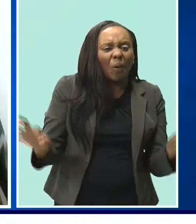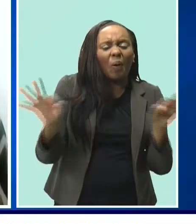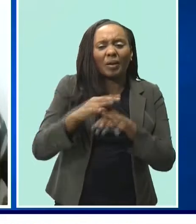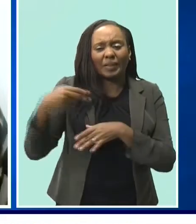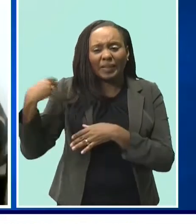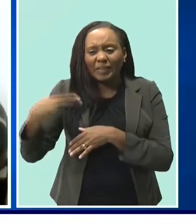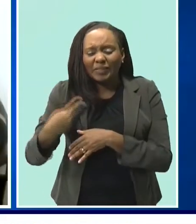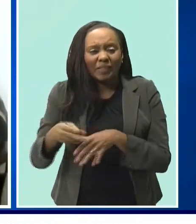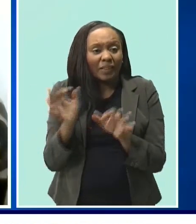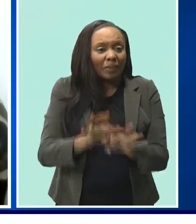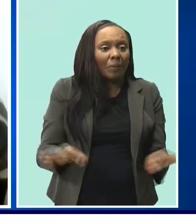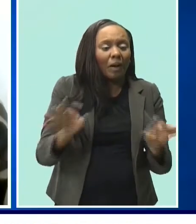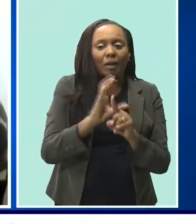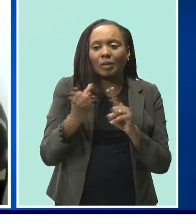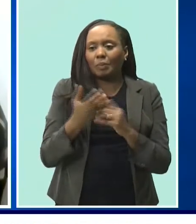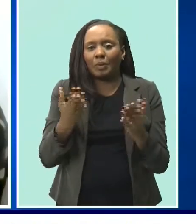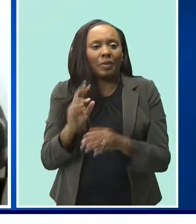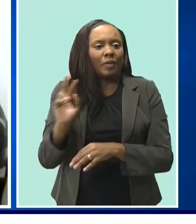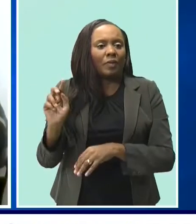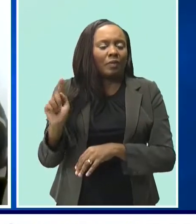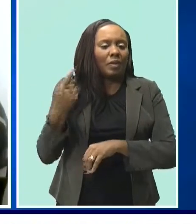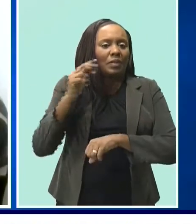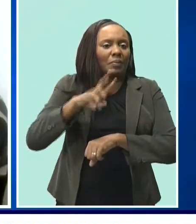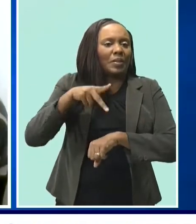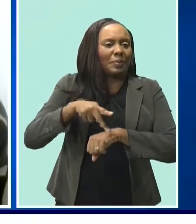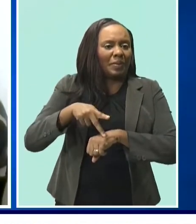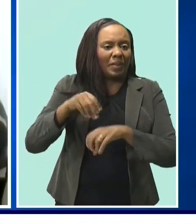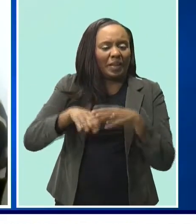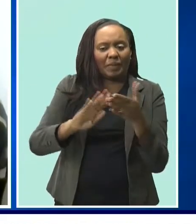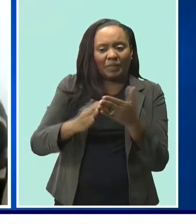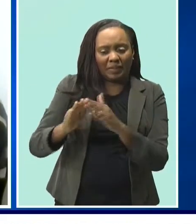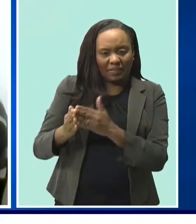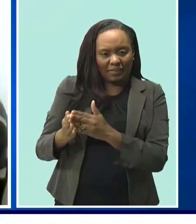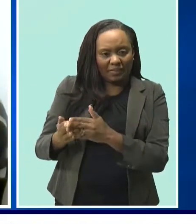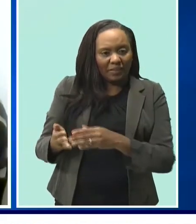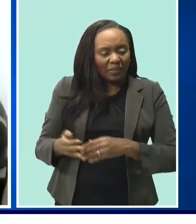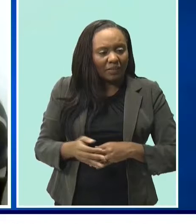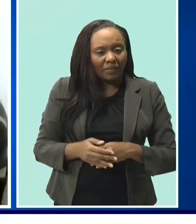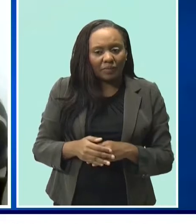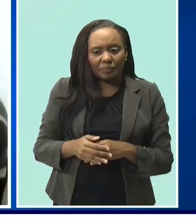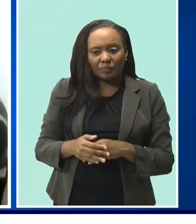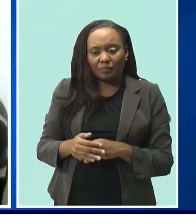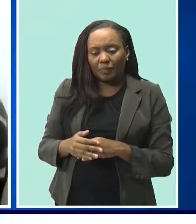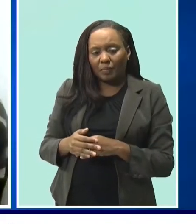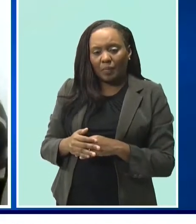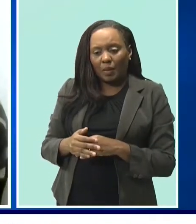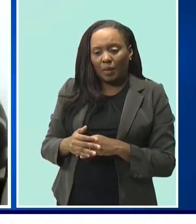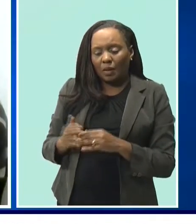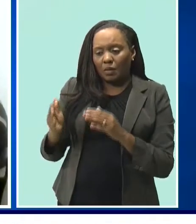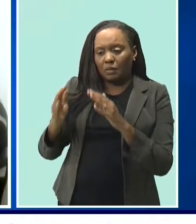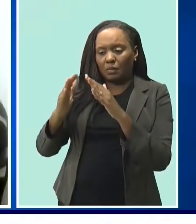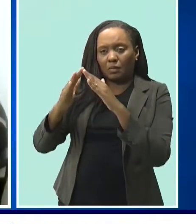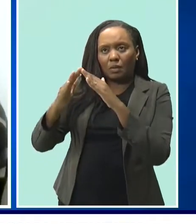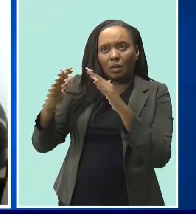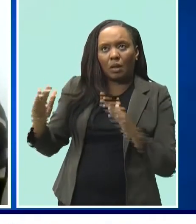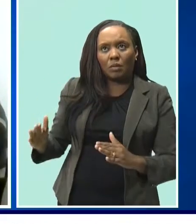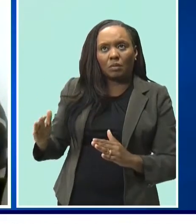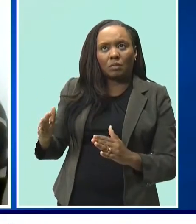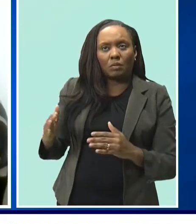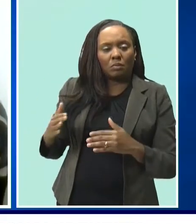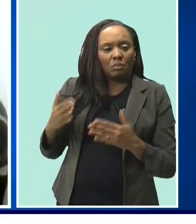People are moving around more after the cautious and phased reopening, which came with phase 2 of government's new COVID-19 directive. So